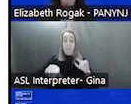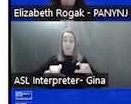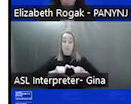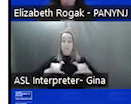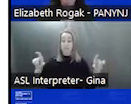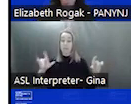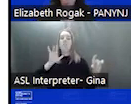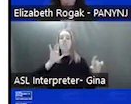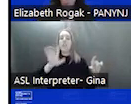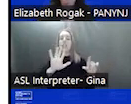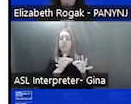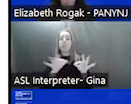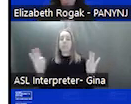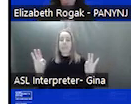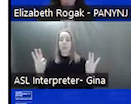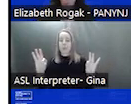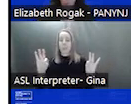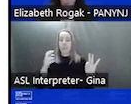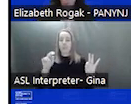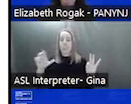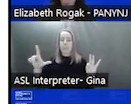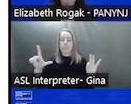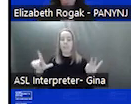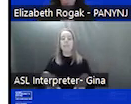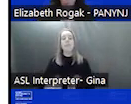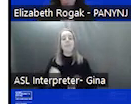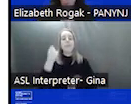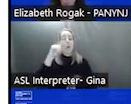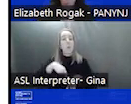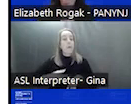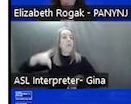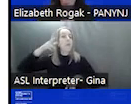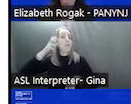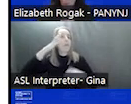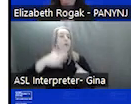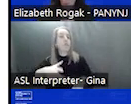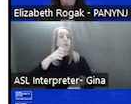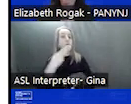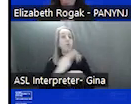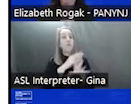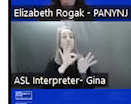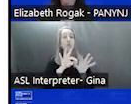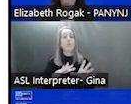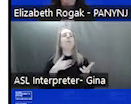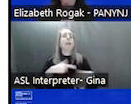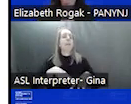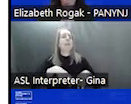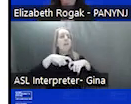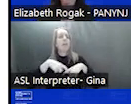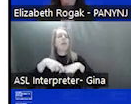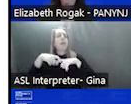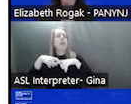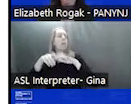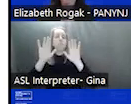screen. There may be gaps in the audio while the interpreter is talking to the commenter on their language channel, so please be patient with